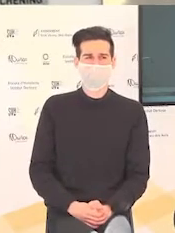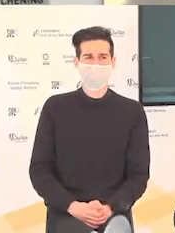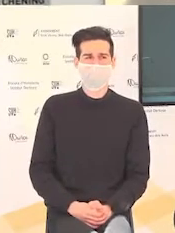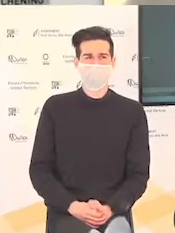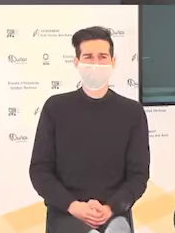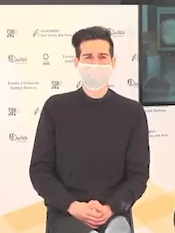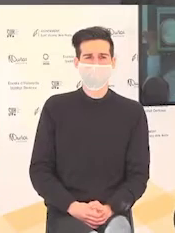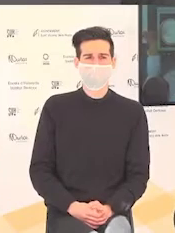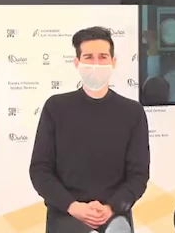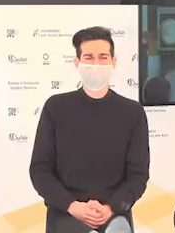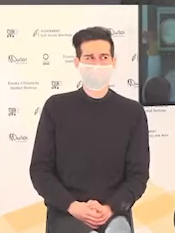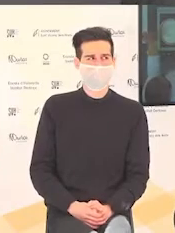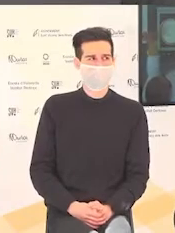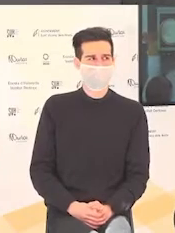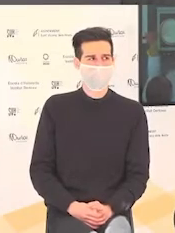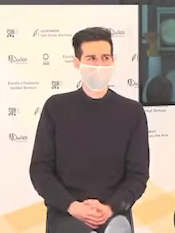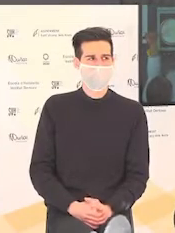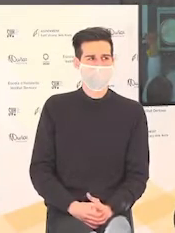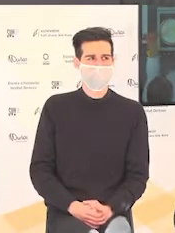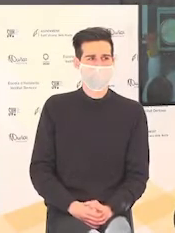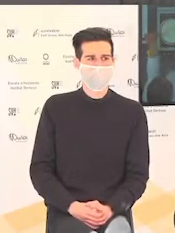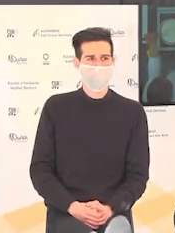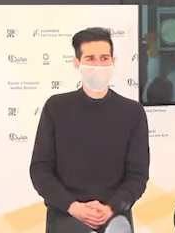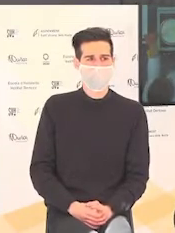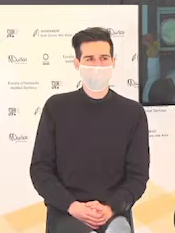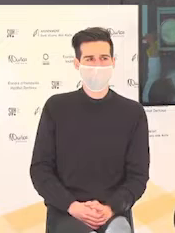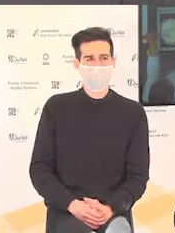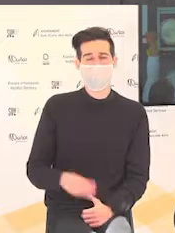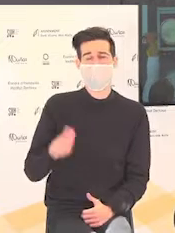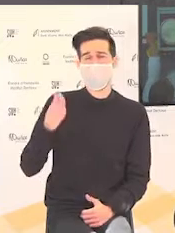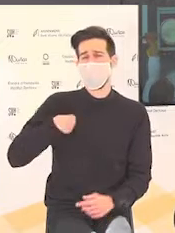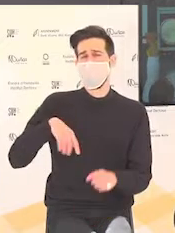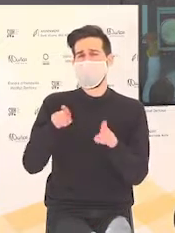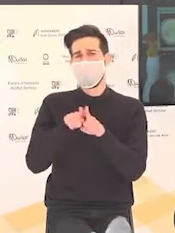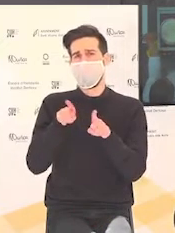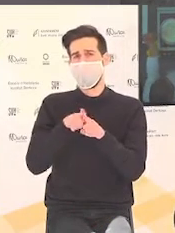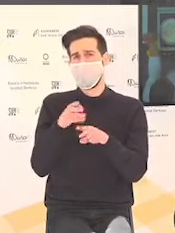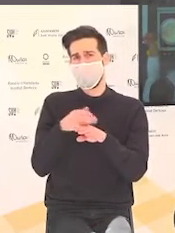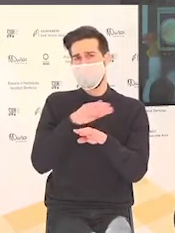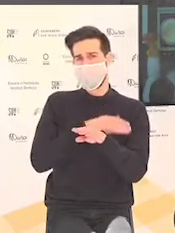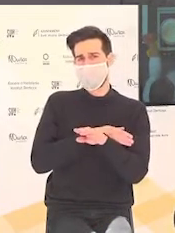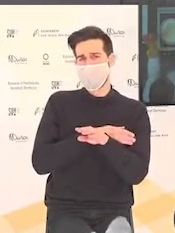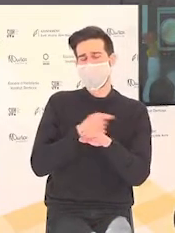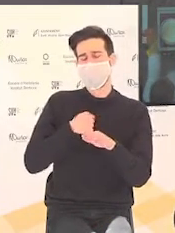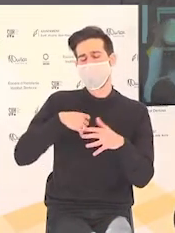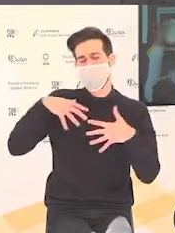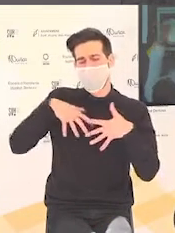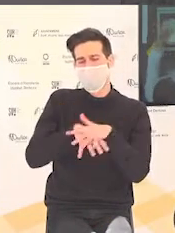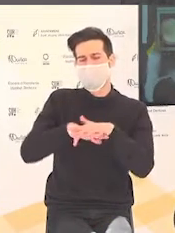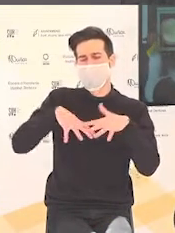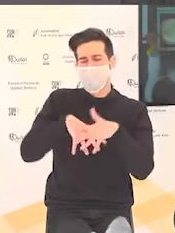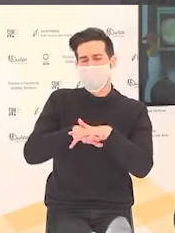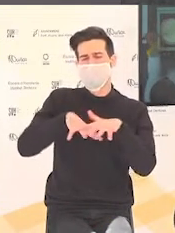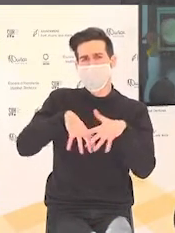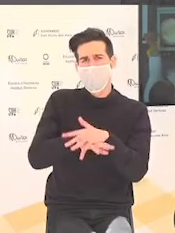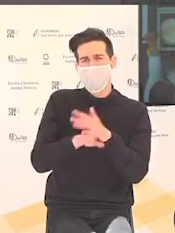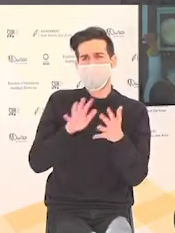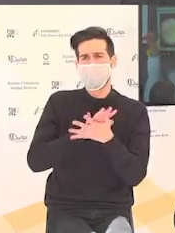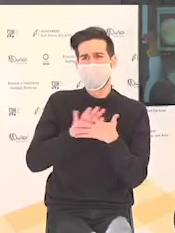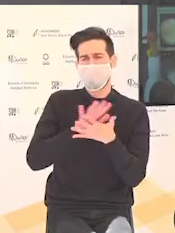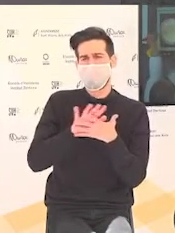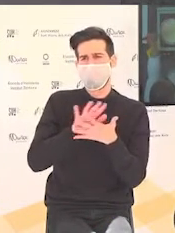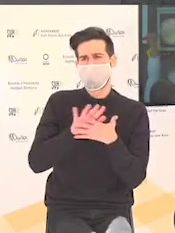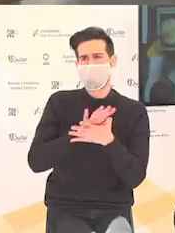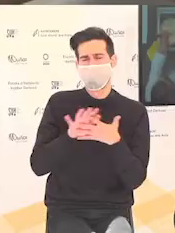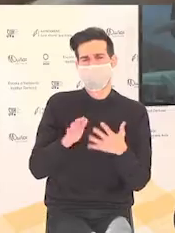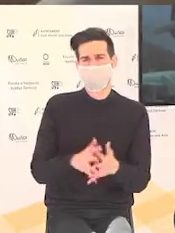The same as before, I'm just going to give a quick stir. Y lo mismo que antes, lo voy a mezclar así con rapidez. It's just so that